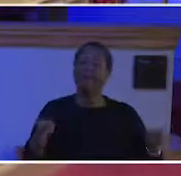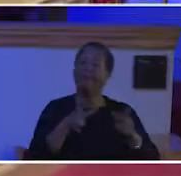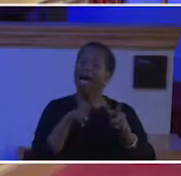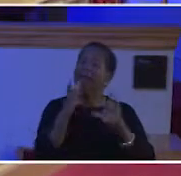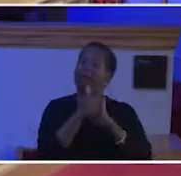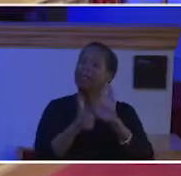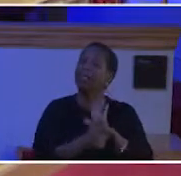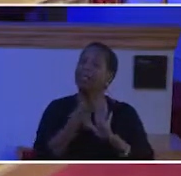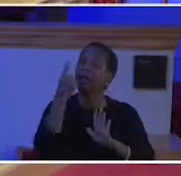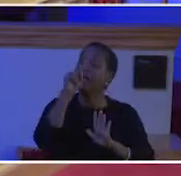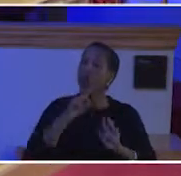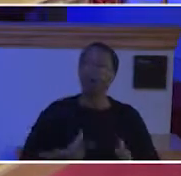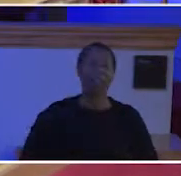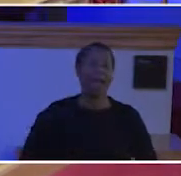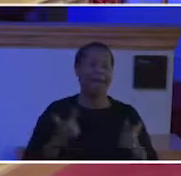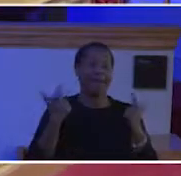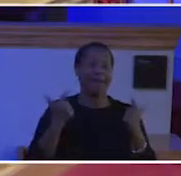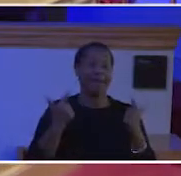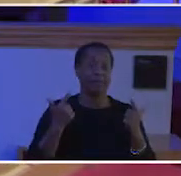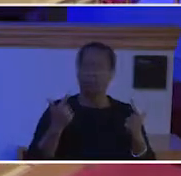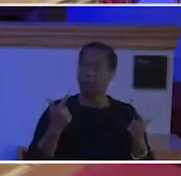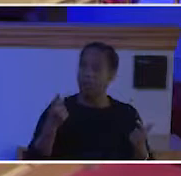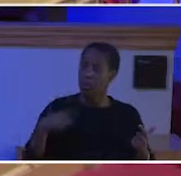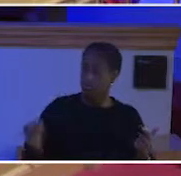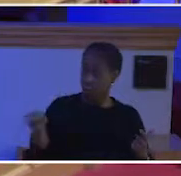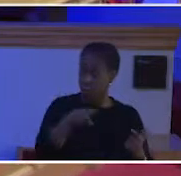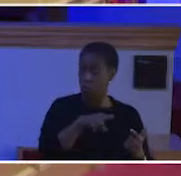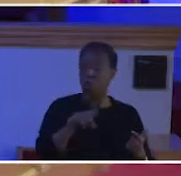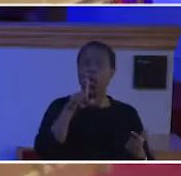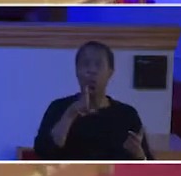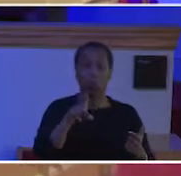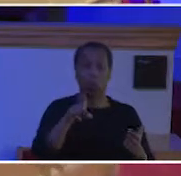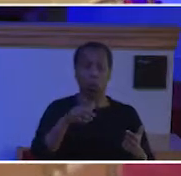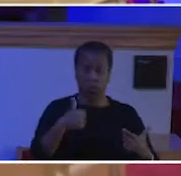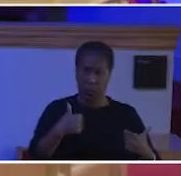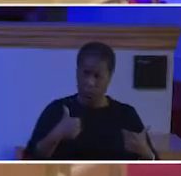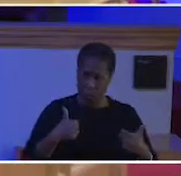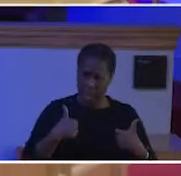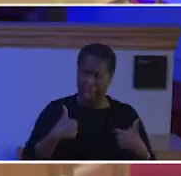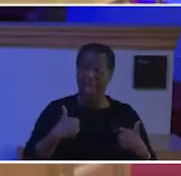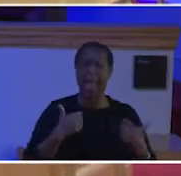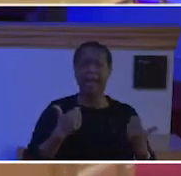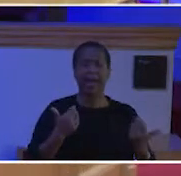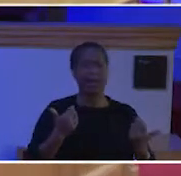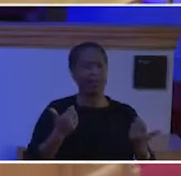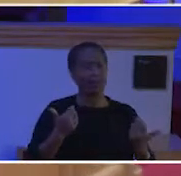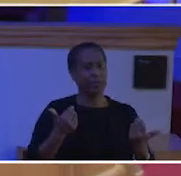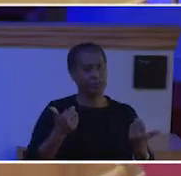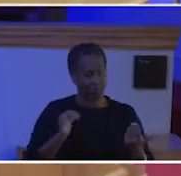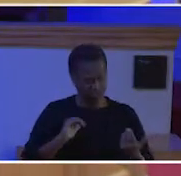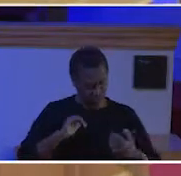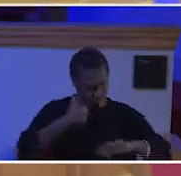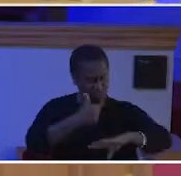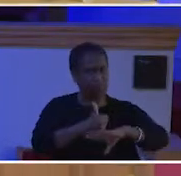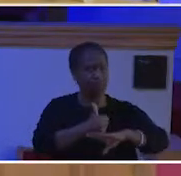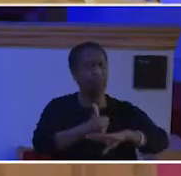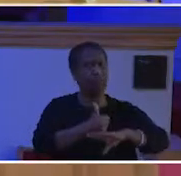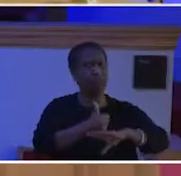of life, that in order to bring enterprises to a viable